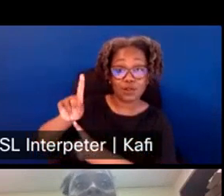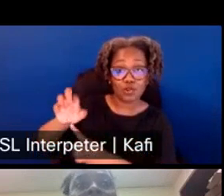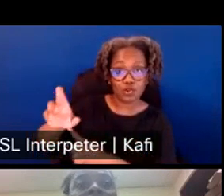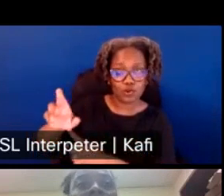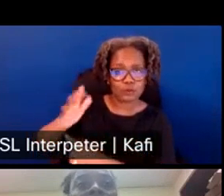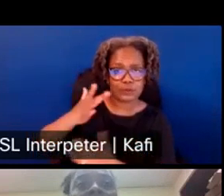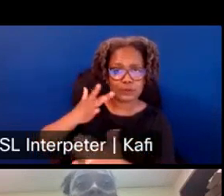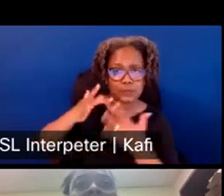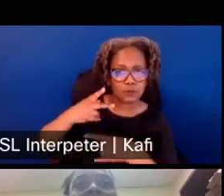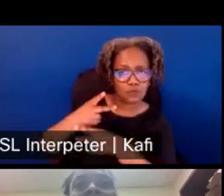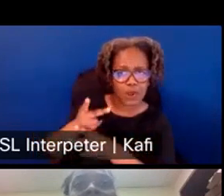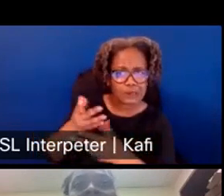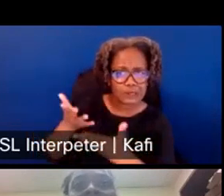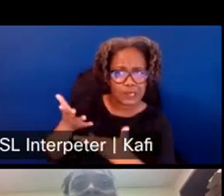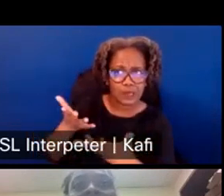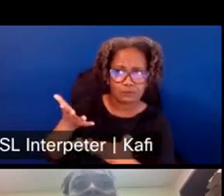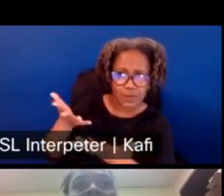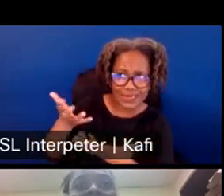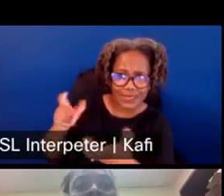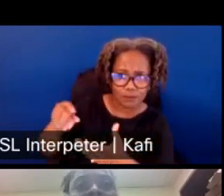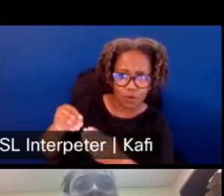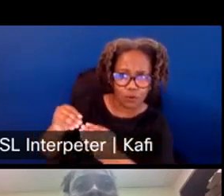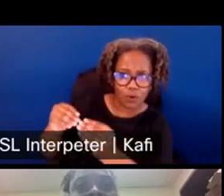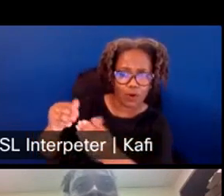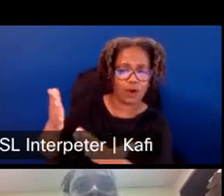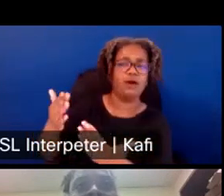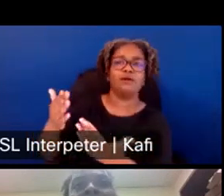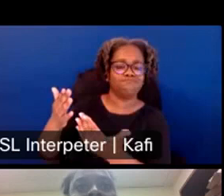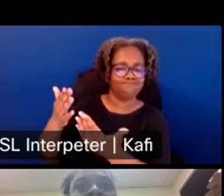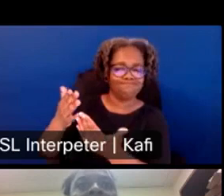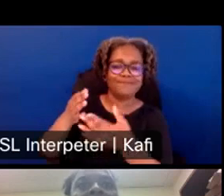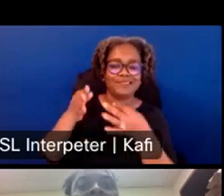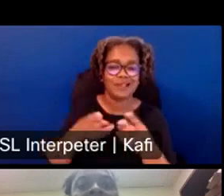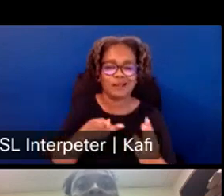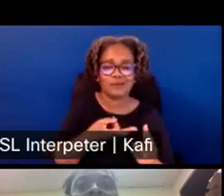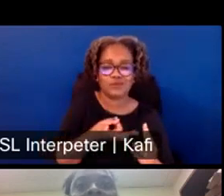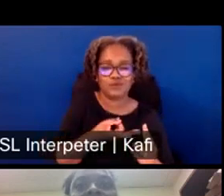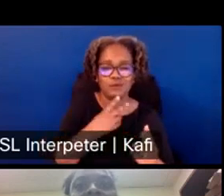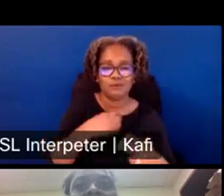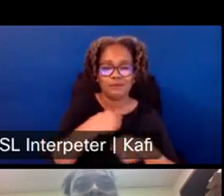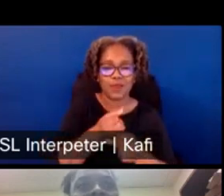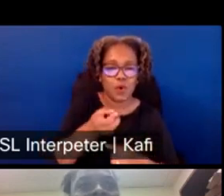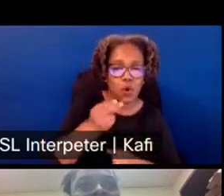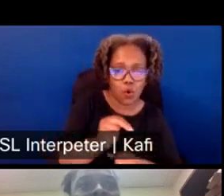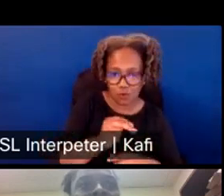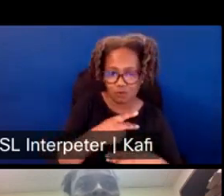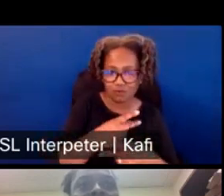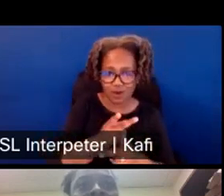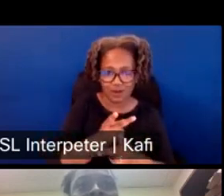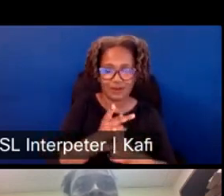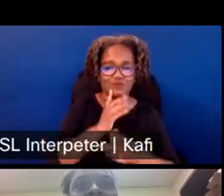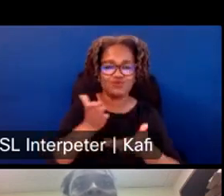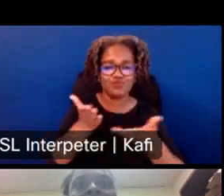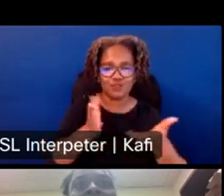began making their own products in their kitchen to meet their customers' need. Eunice and their children packaged their products